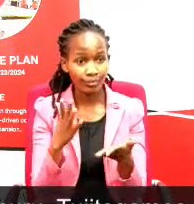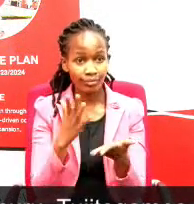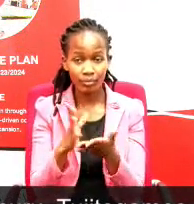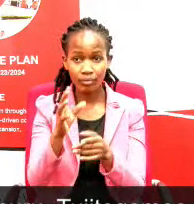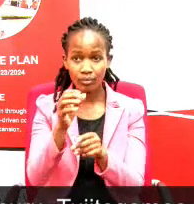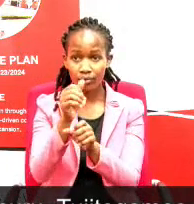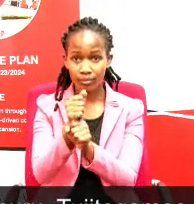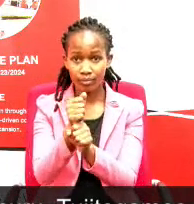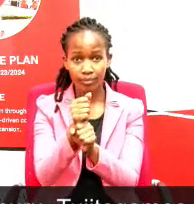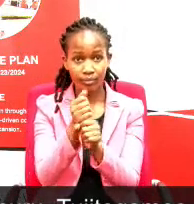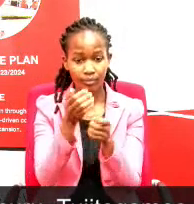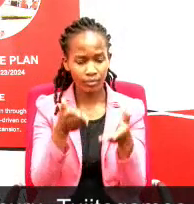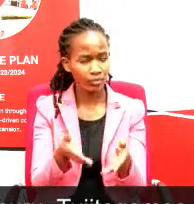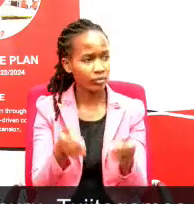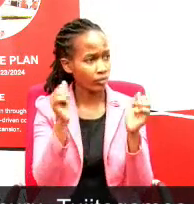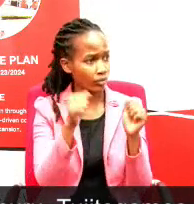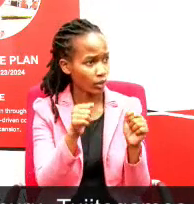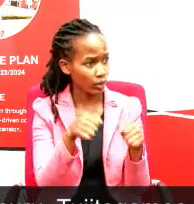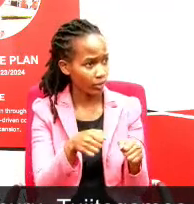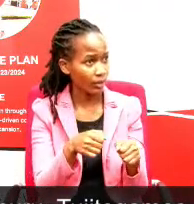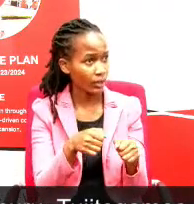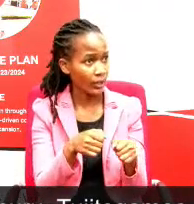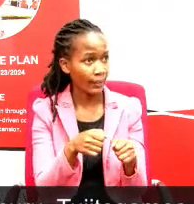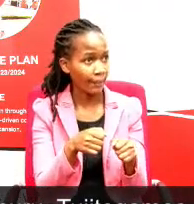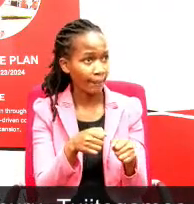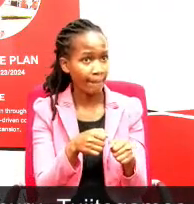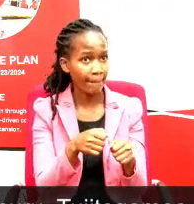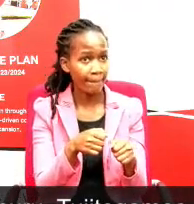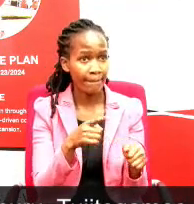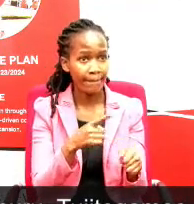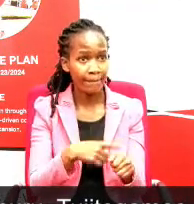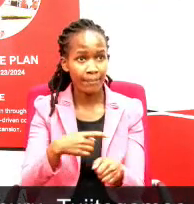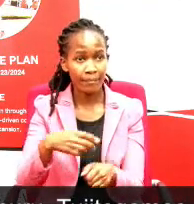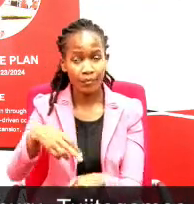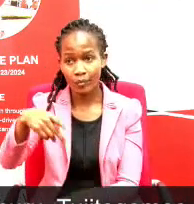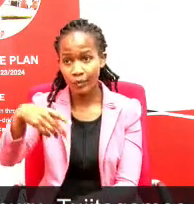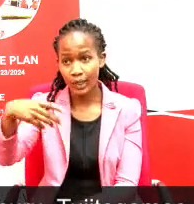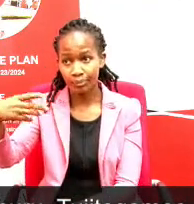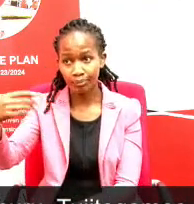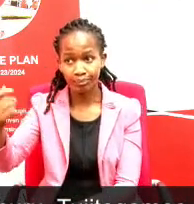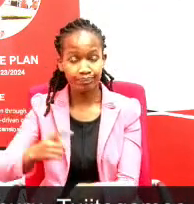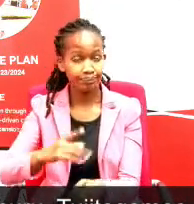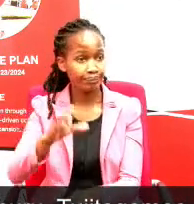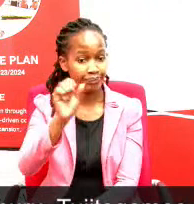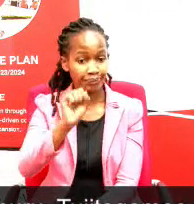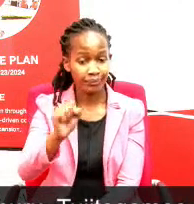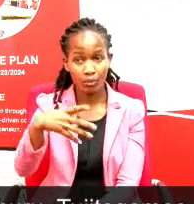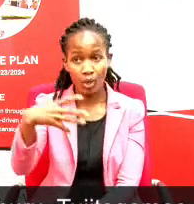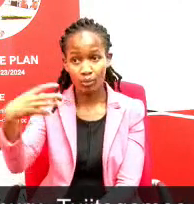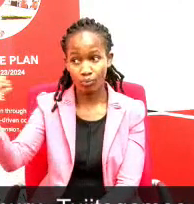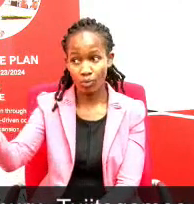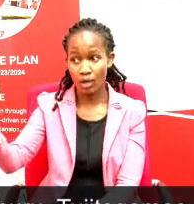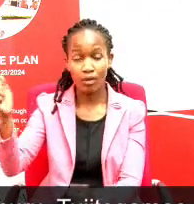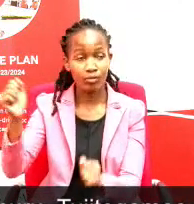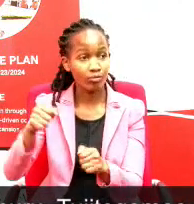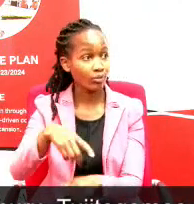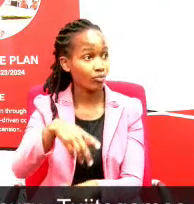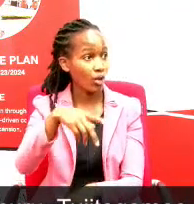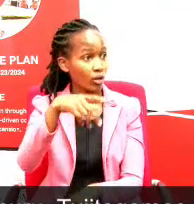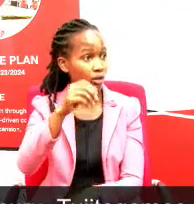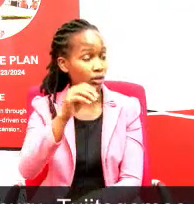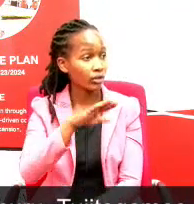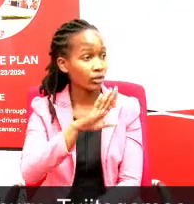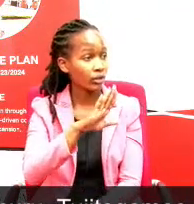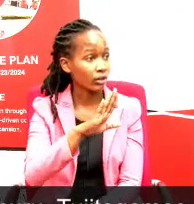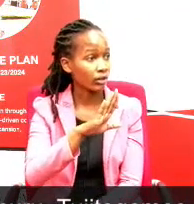Stakeholders here present, please, you can, as we walk out, after the CS has walked out, you can pick your